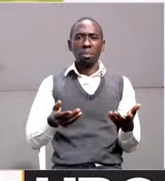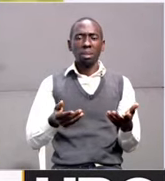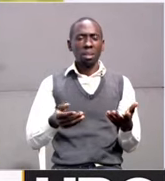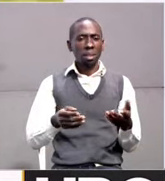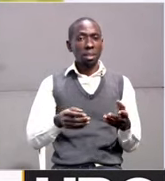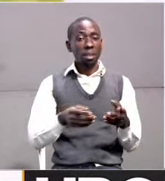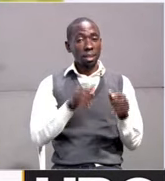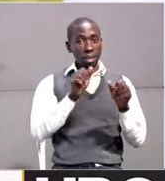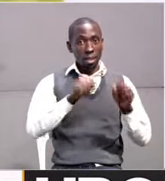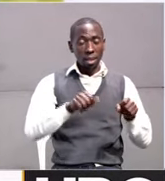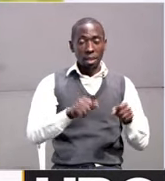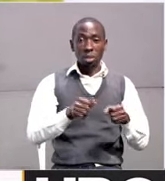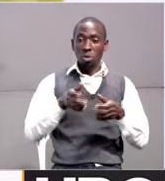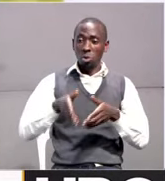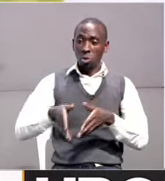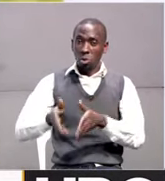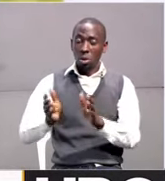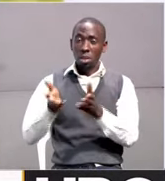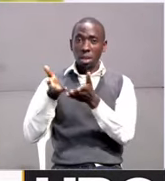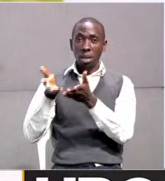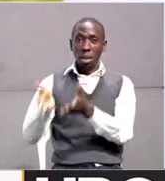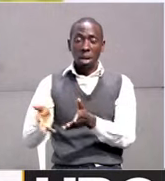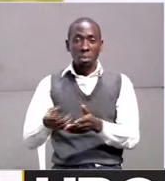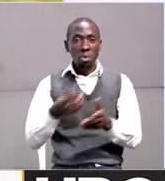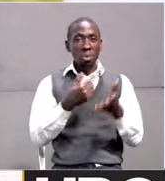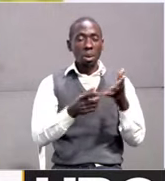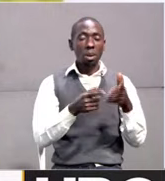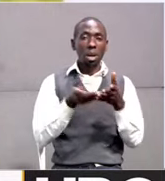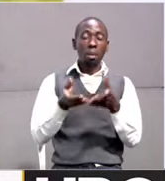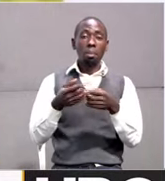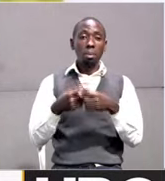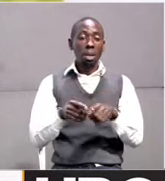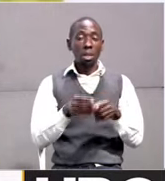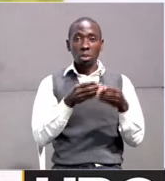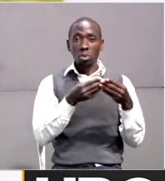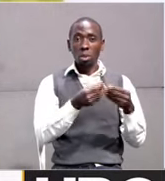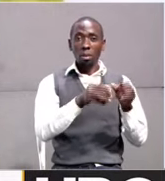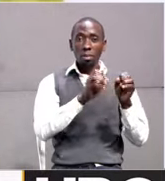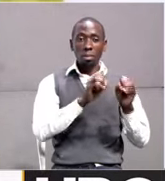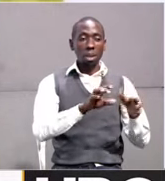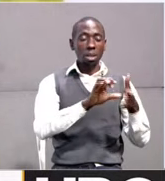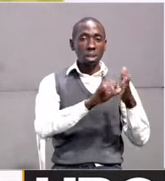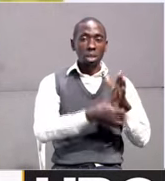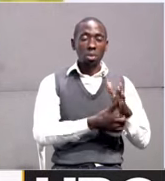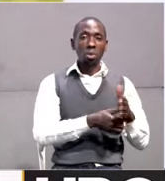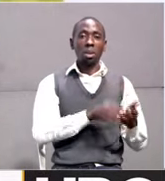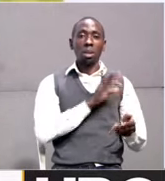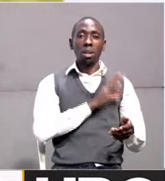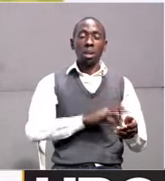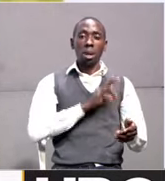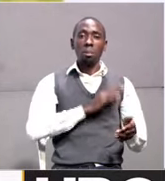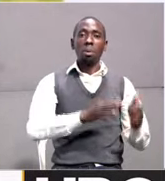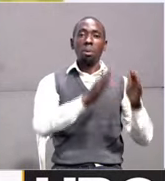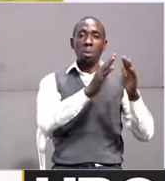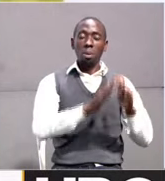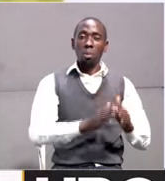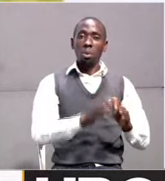assets are there, but if you don't resolve the issue of homestead incomes, you're wasting your time.